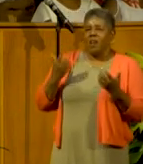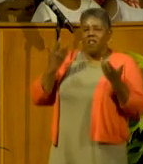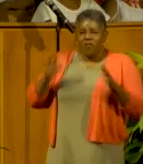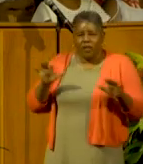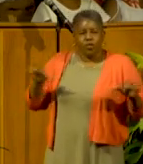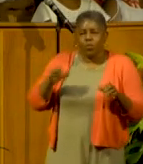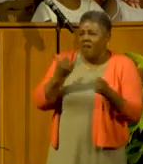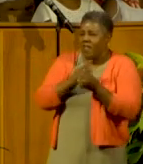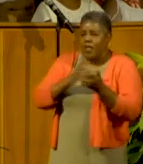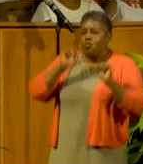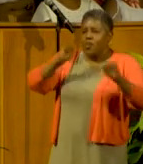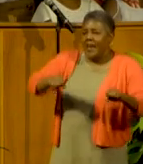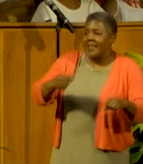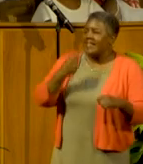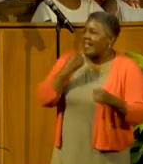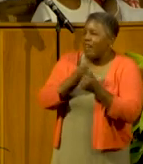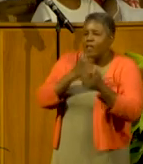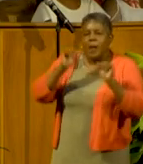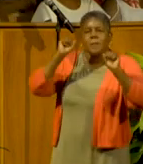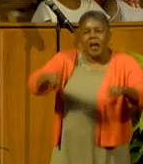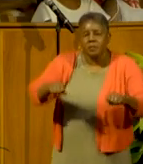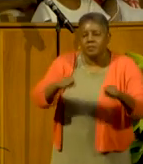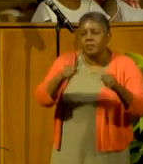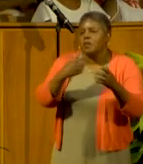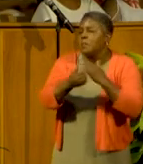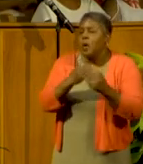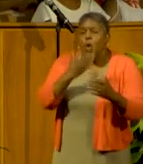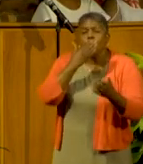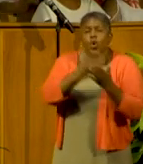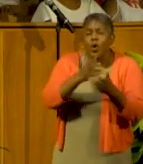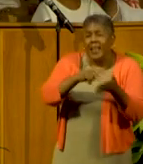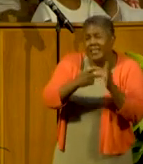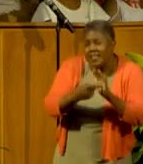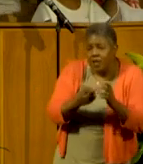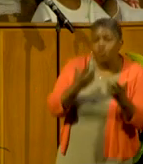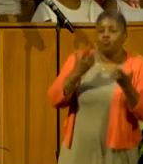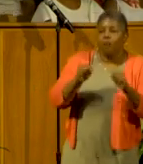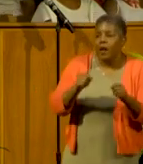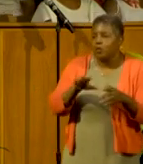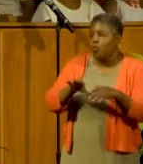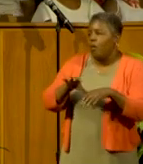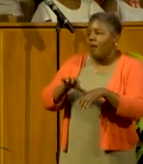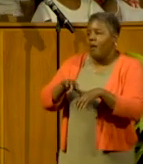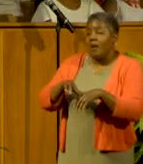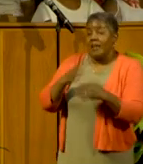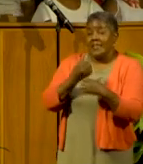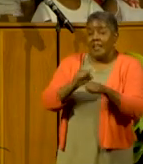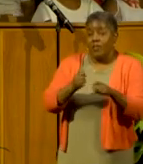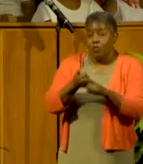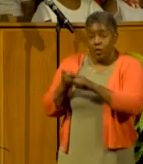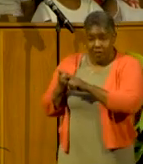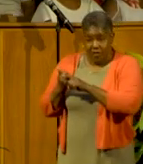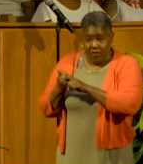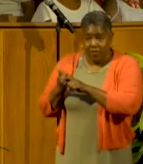you can do. You've said all you can say. And no matter your good intentions to find time to save yourself,